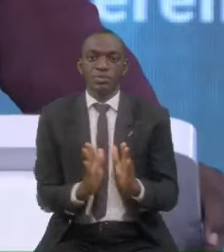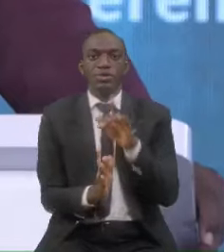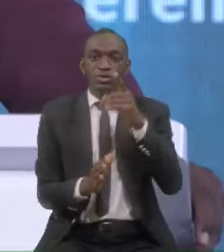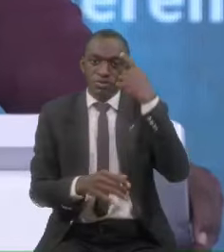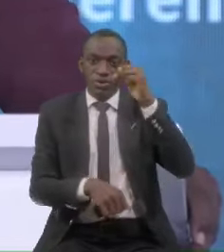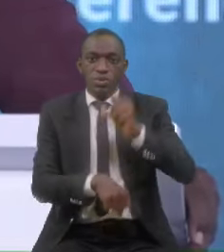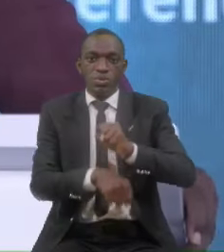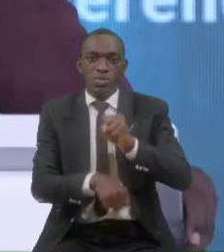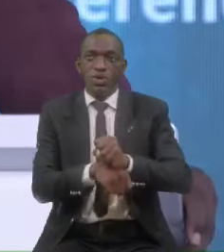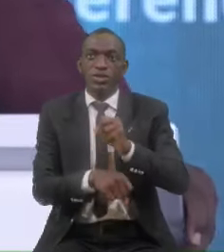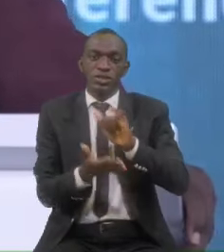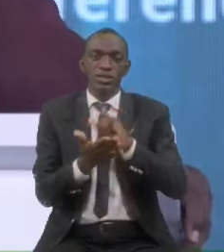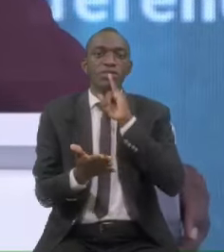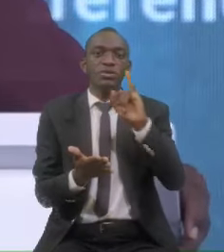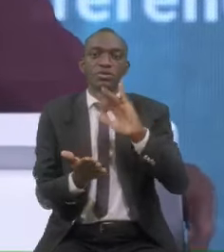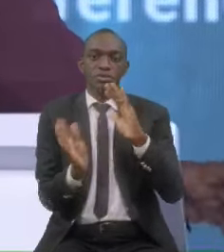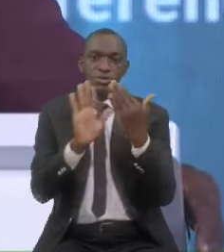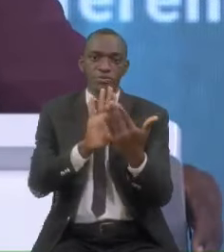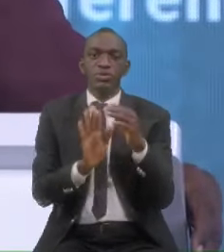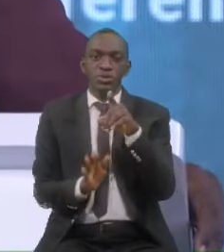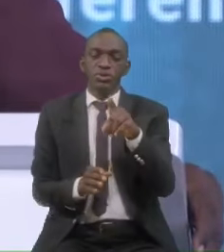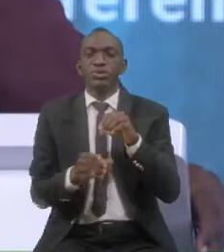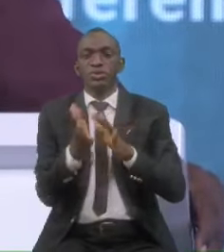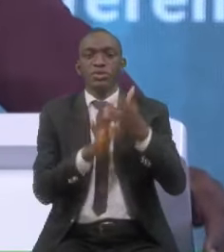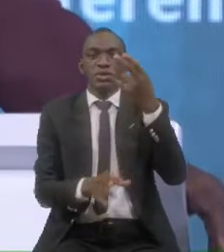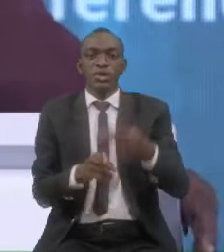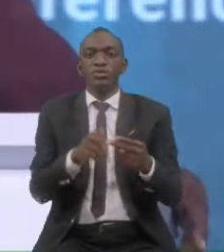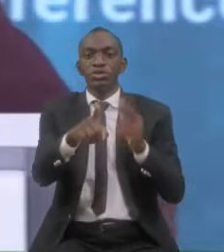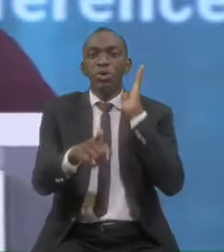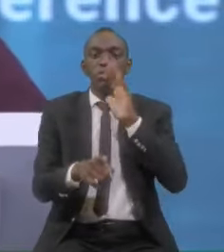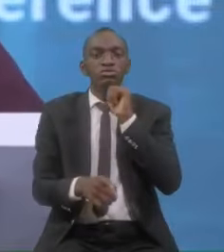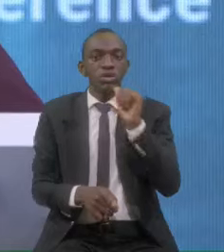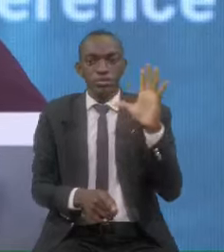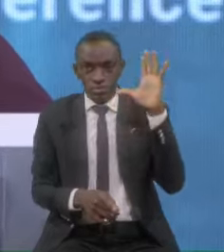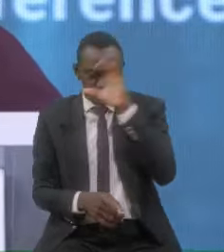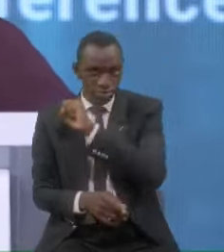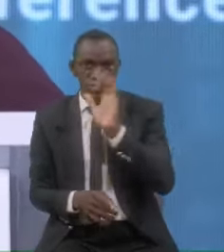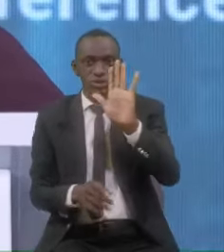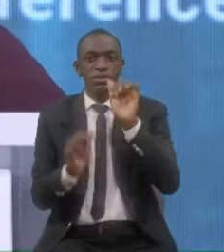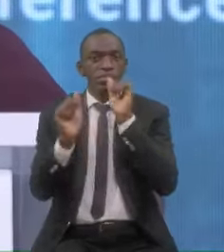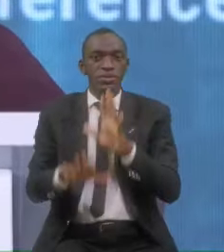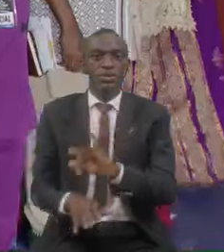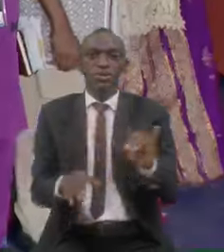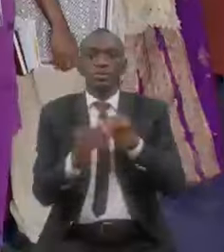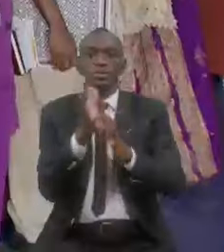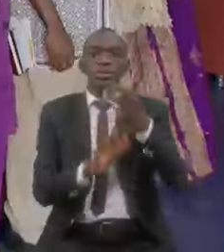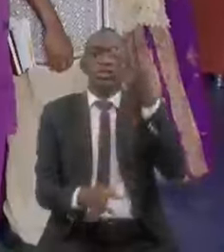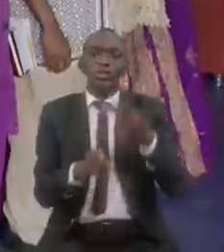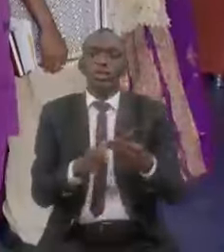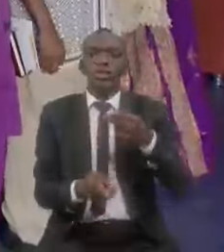that is before you. You will not miss your blessing in Jesus' name.